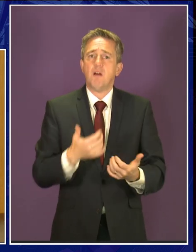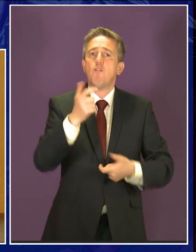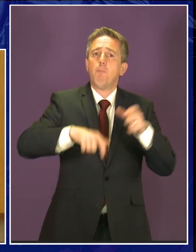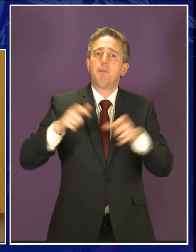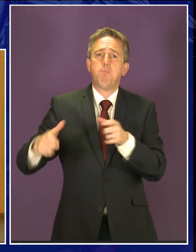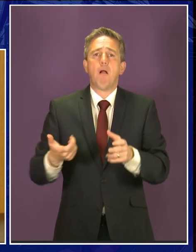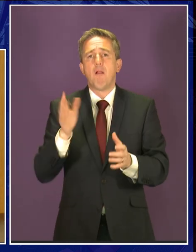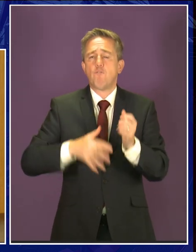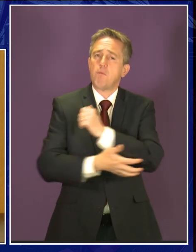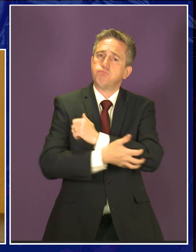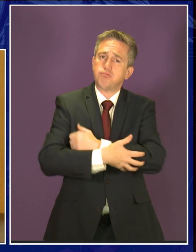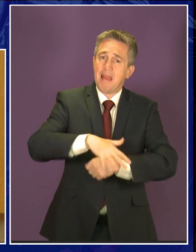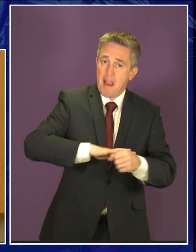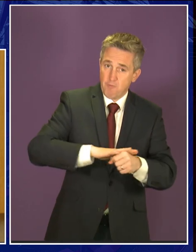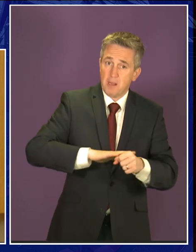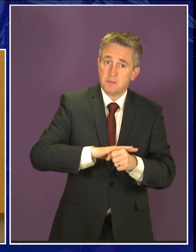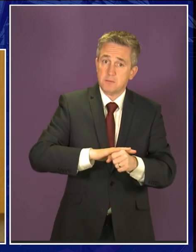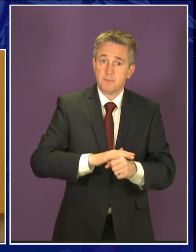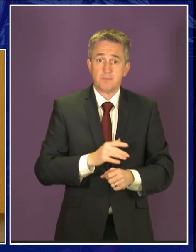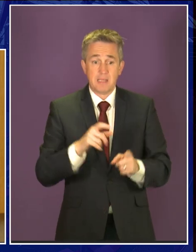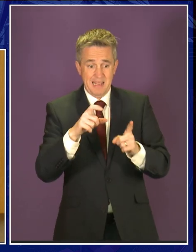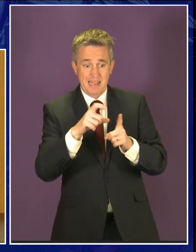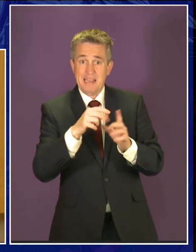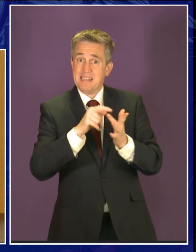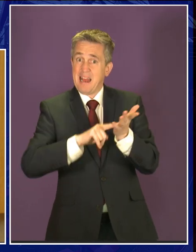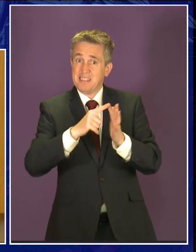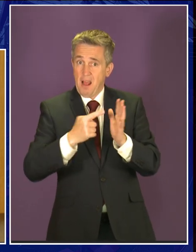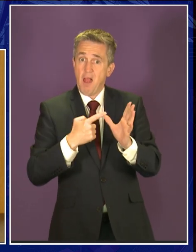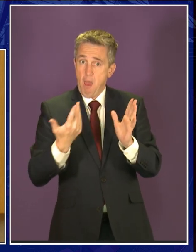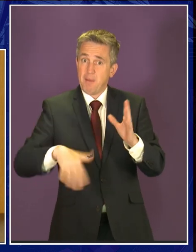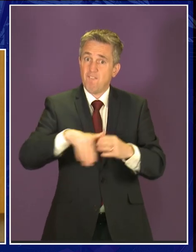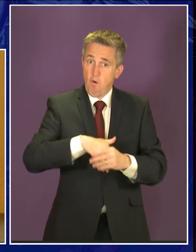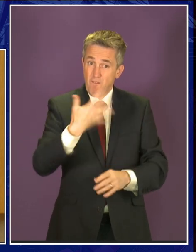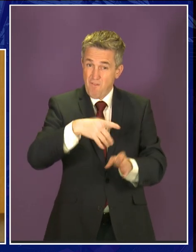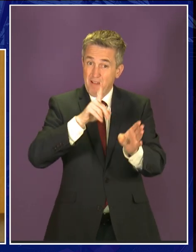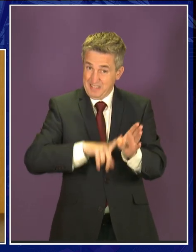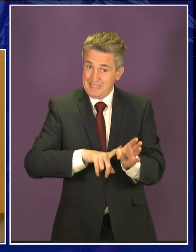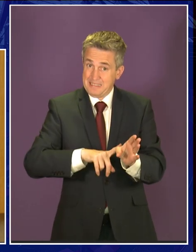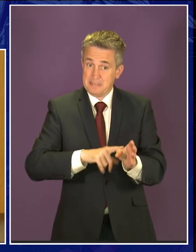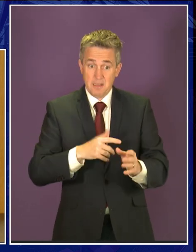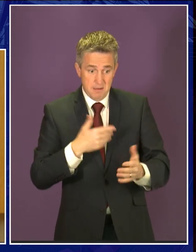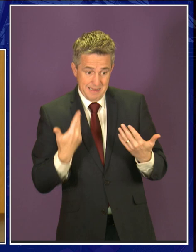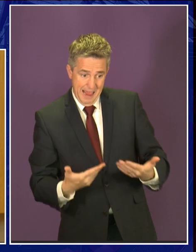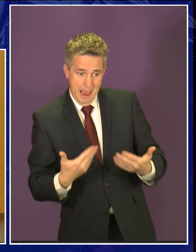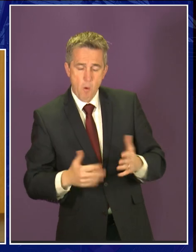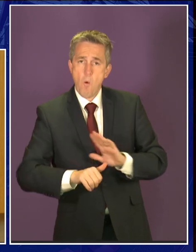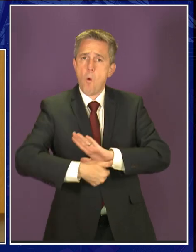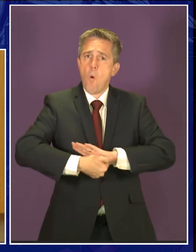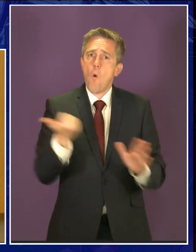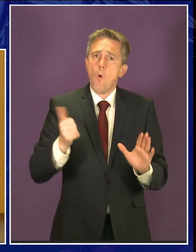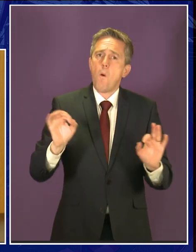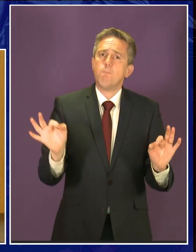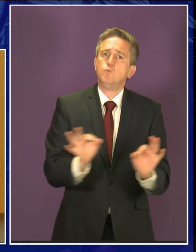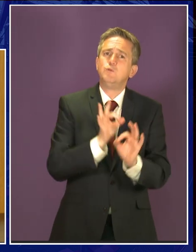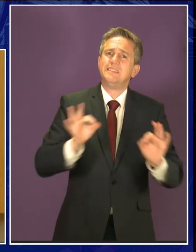Angeles. Now, after 5 years of participation in this program, not only has she become a skilled young musician, but